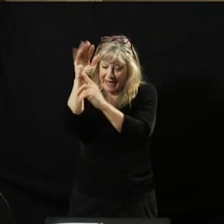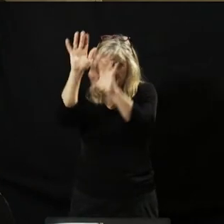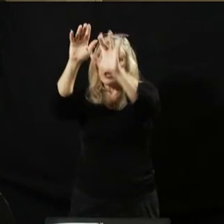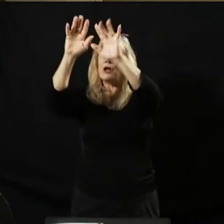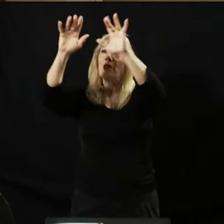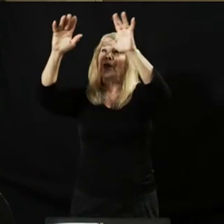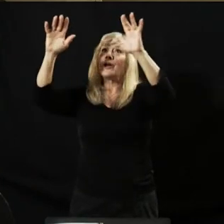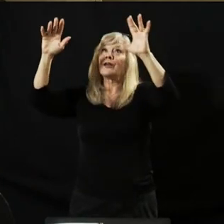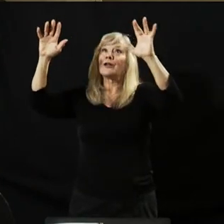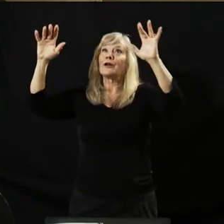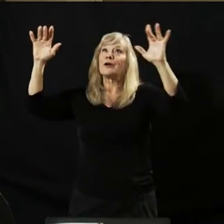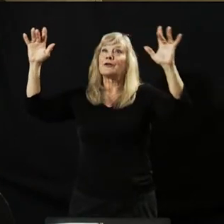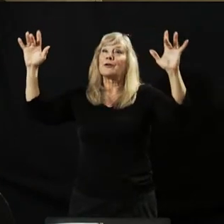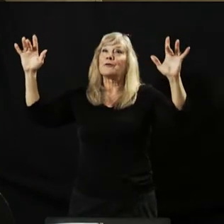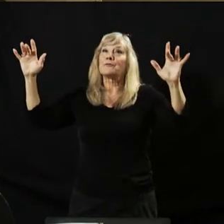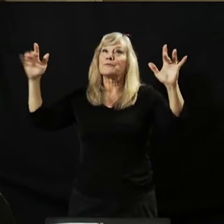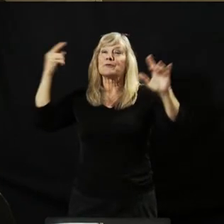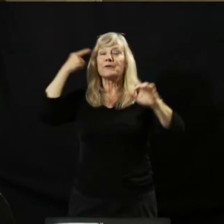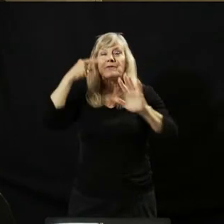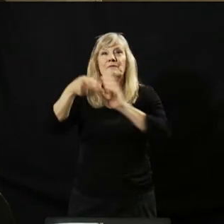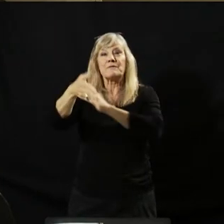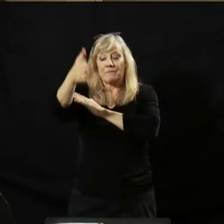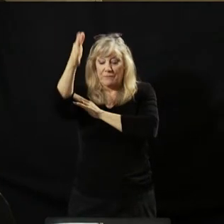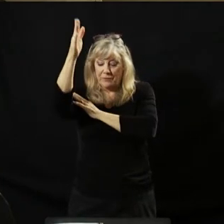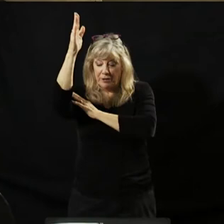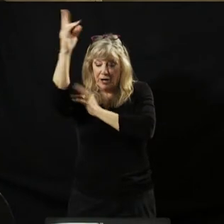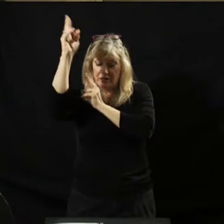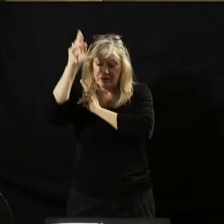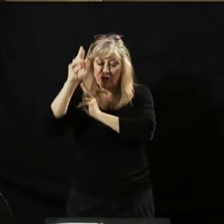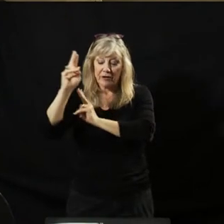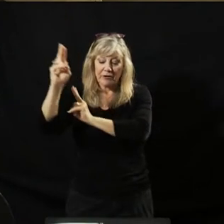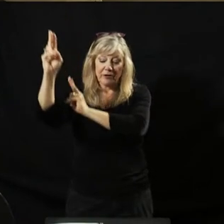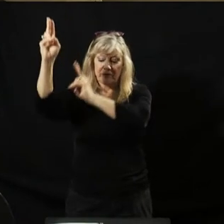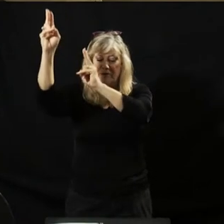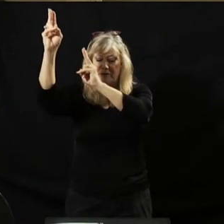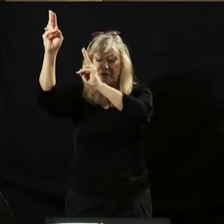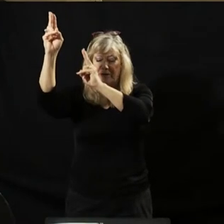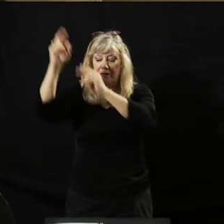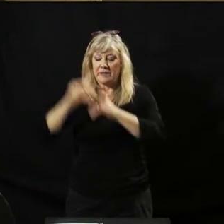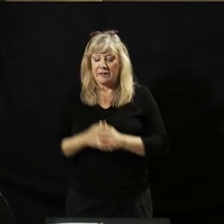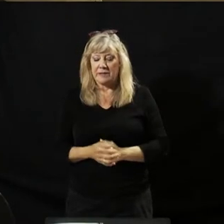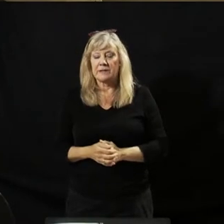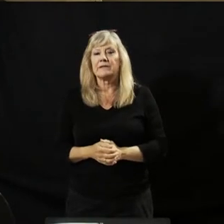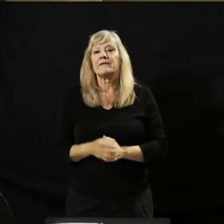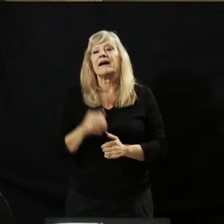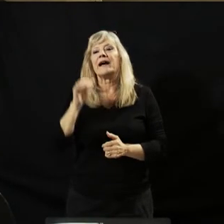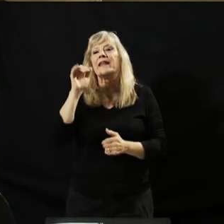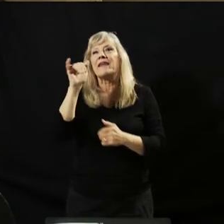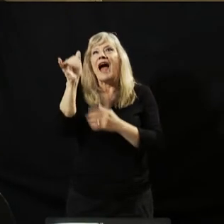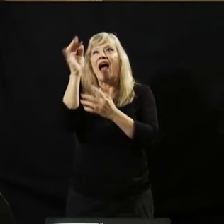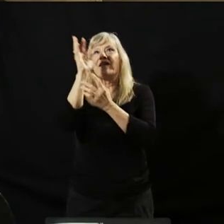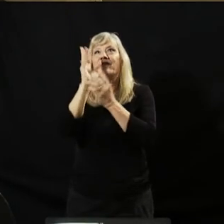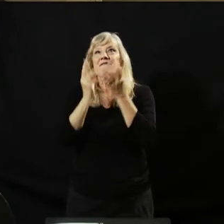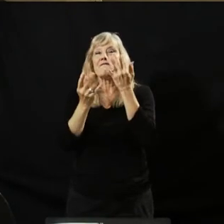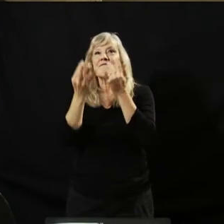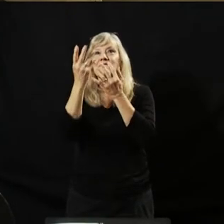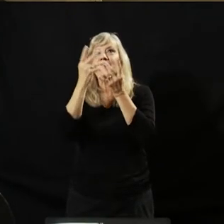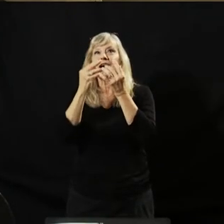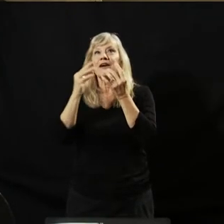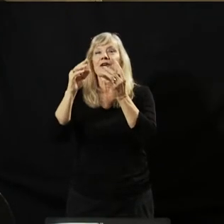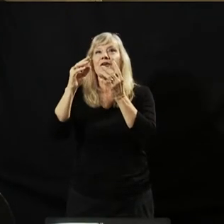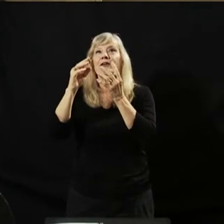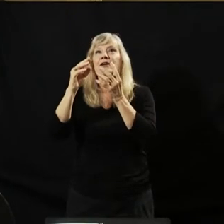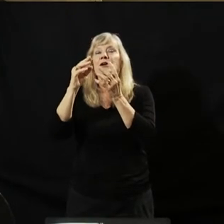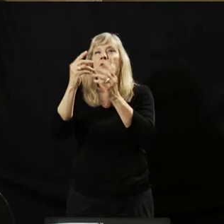fire ignites for God's honor. A fire into many